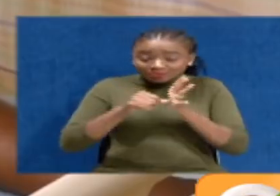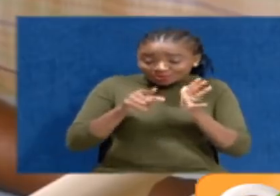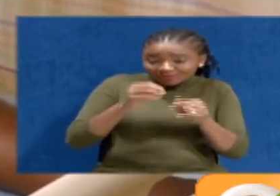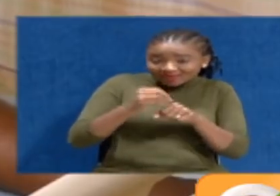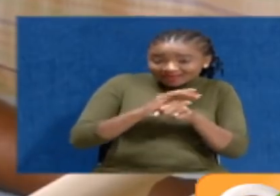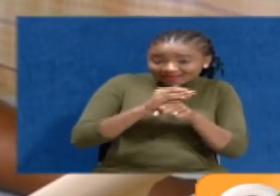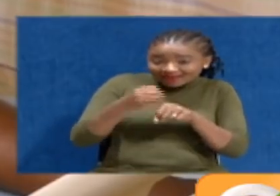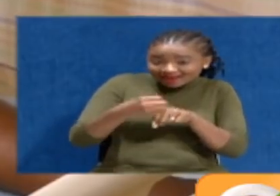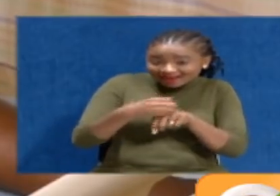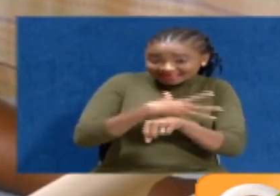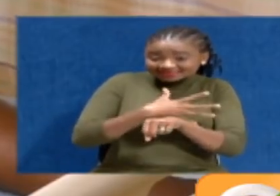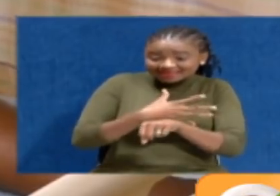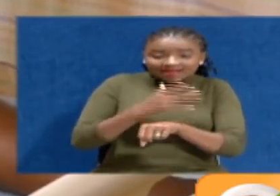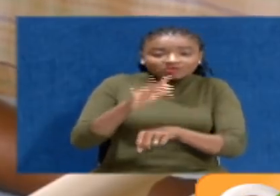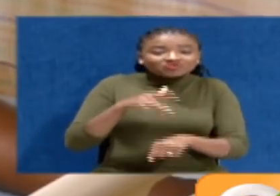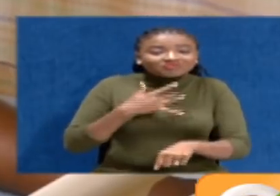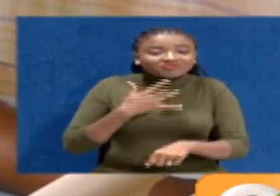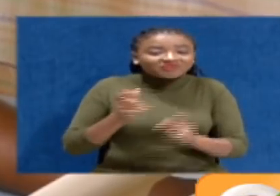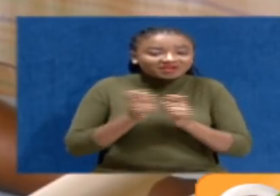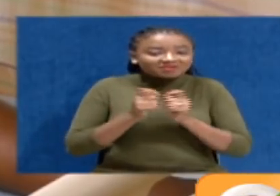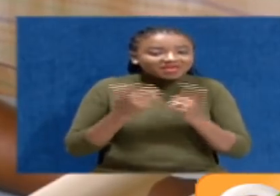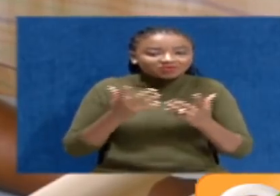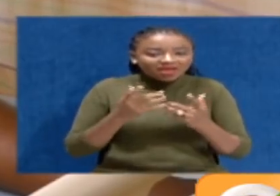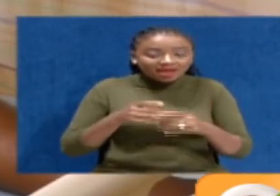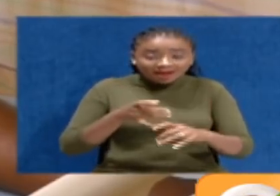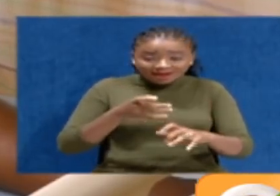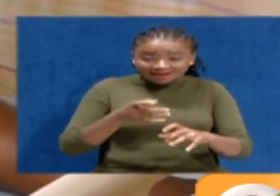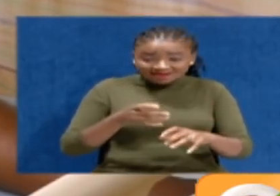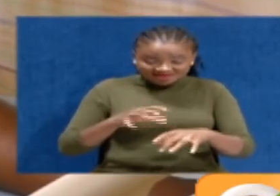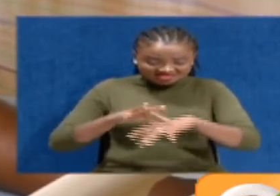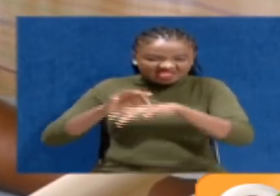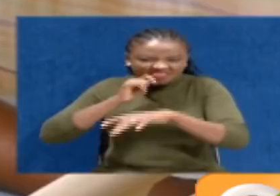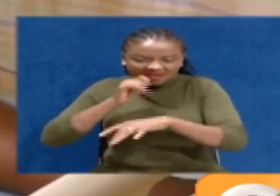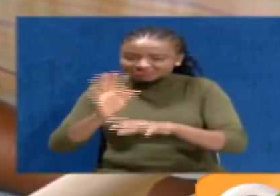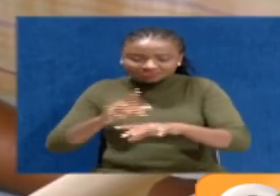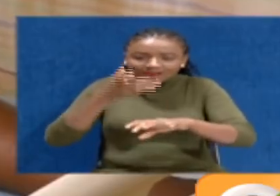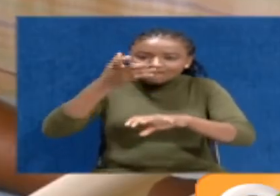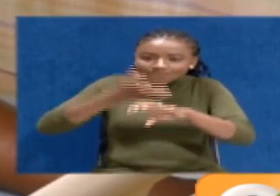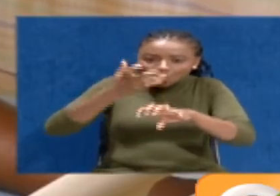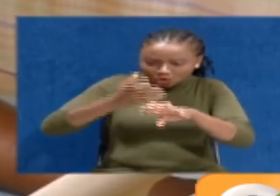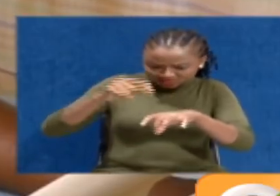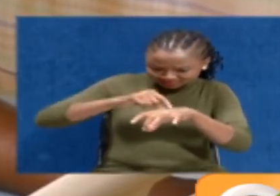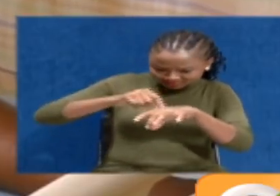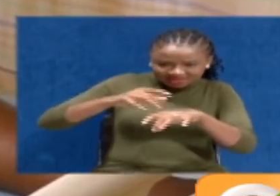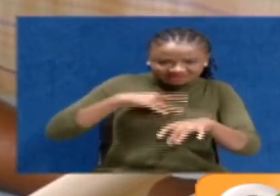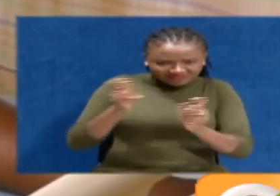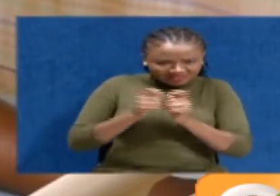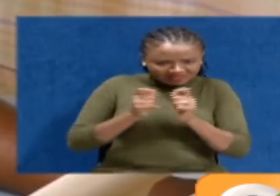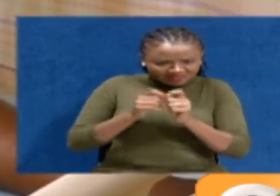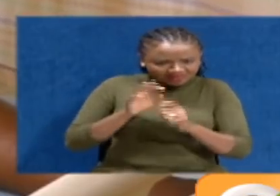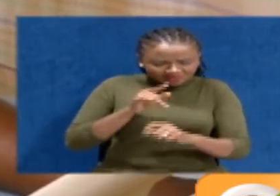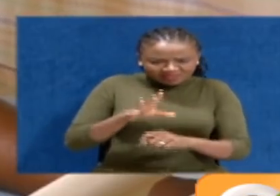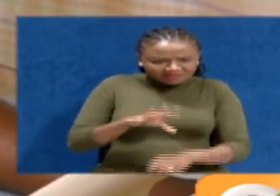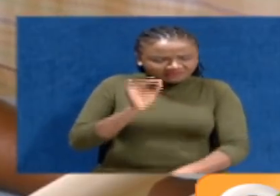that the pain, you don't feel it from outside, it is from the bone. Even now it is, yesterday I realized that it has